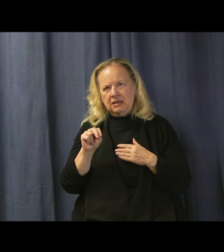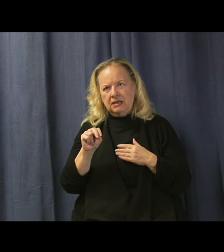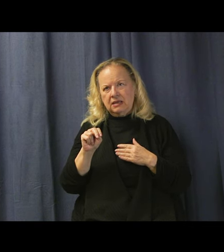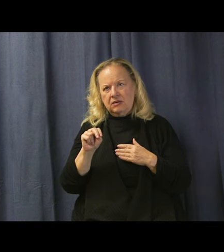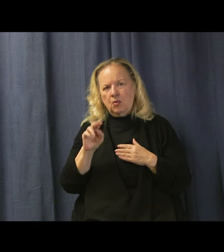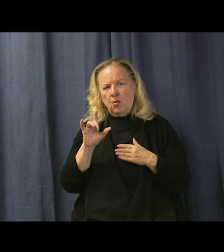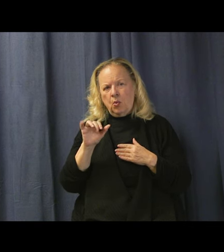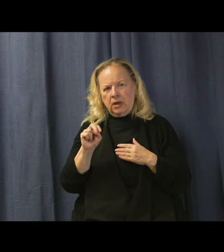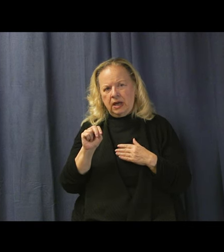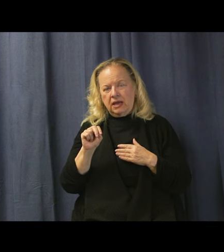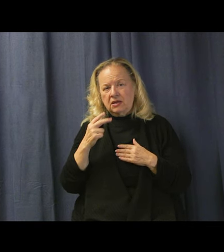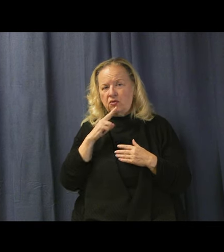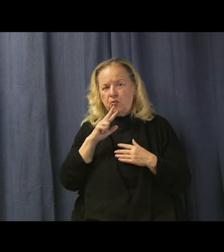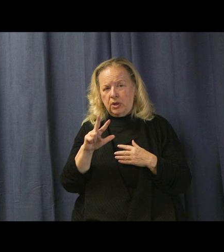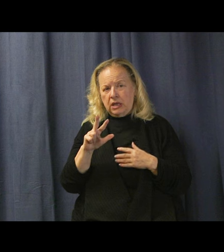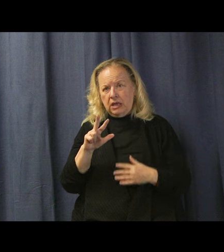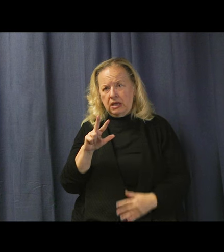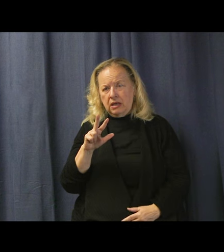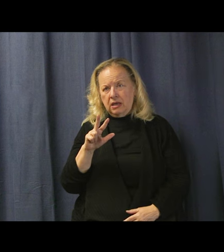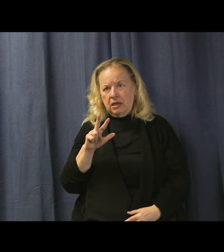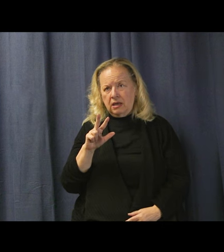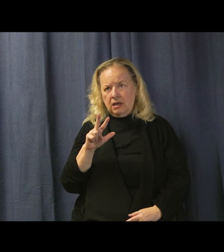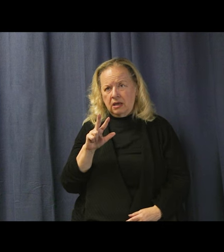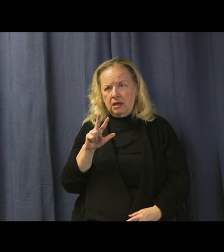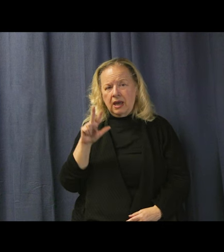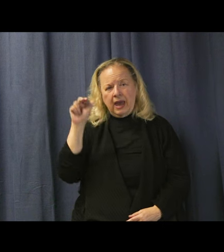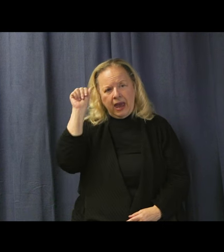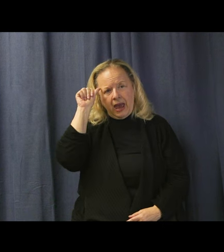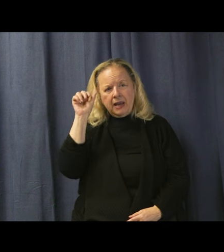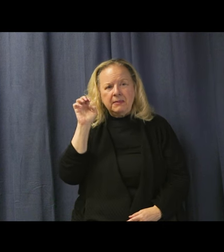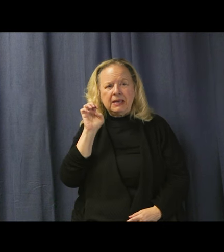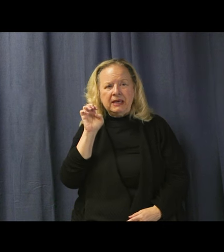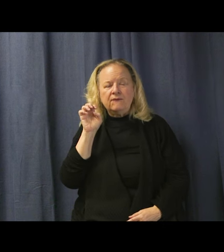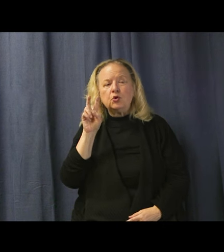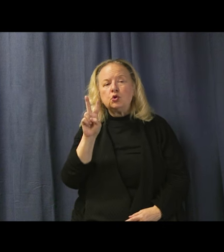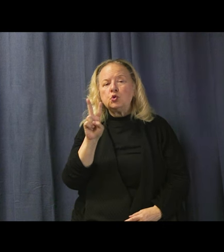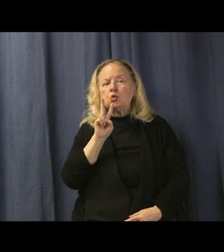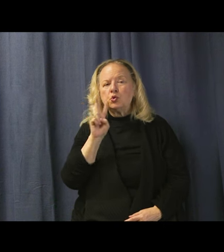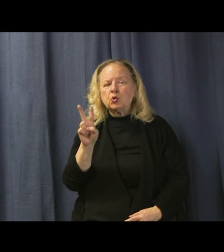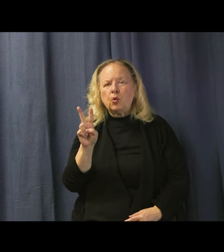say when Cain is 3 years old, Adam and Eve are 2 years old.